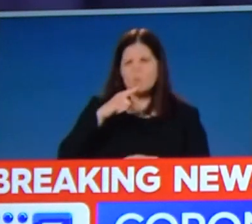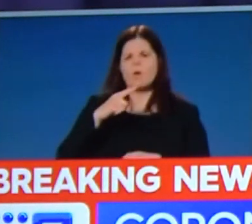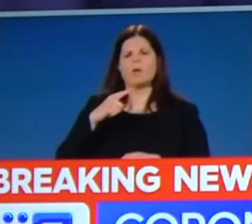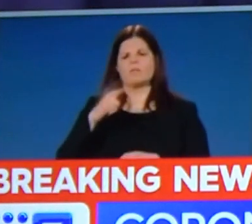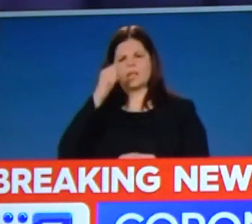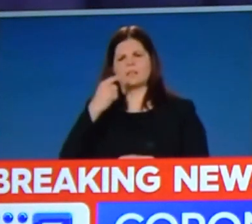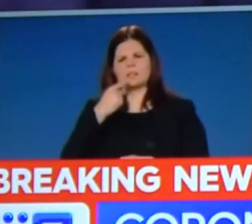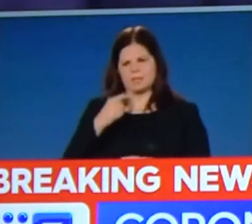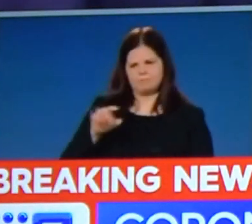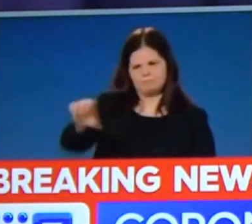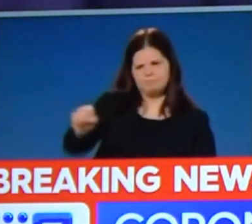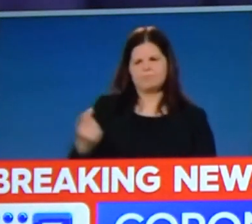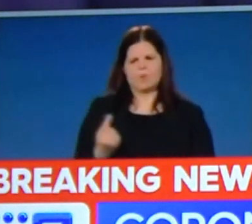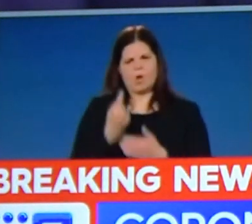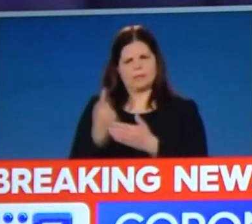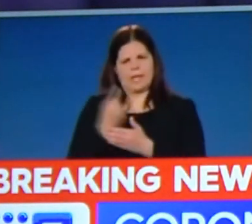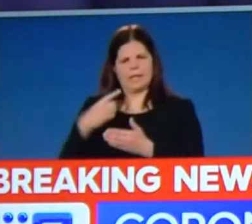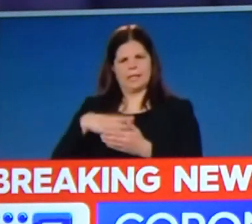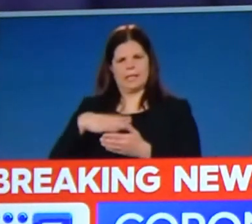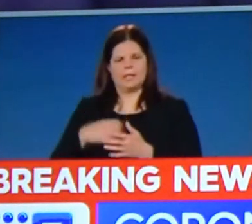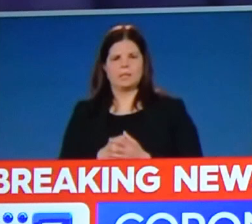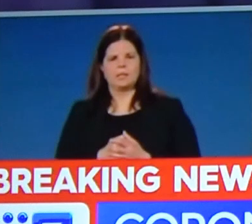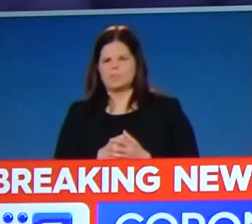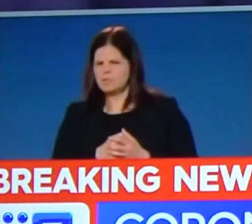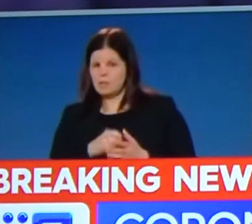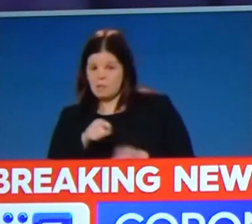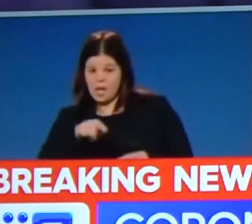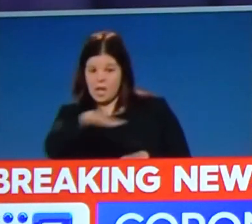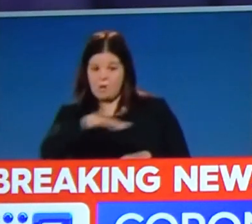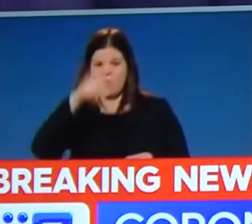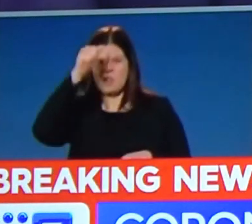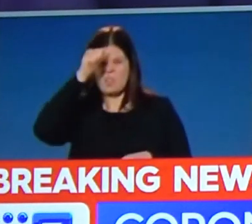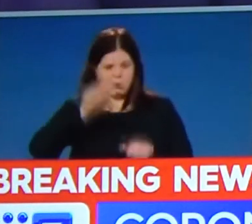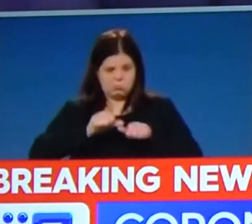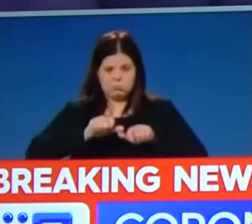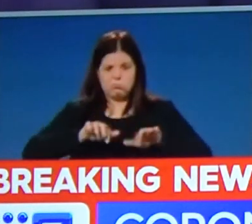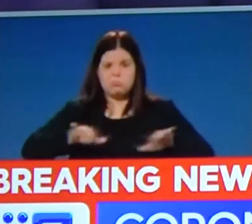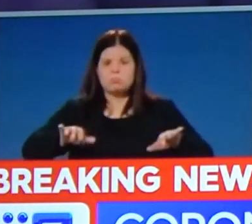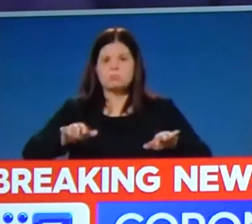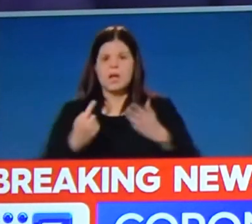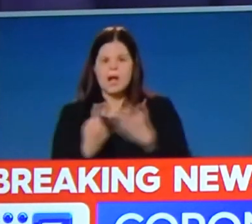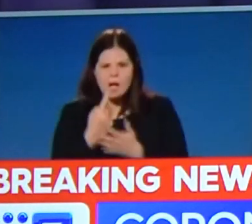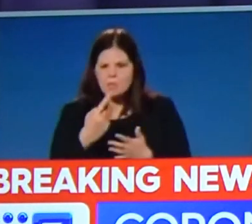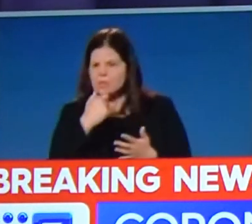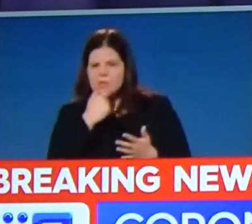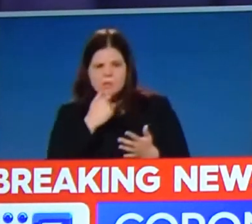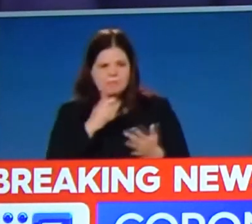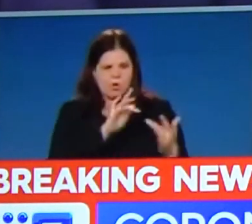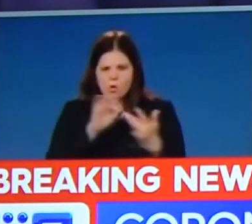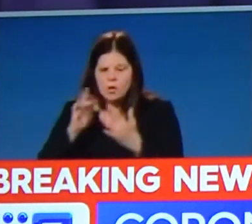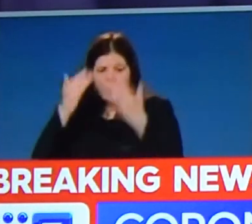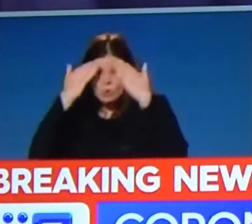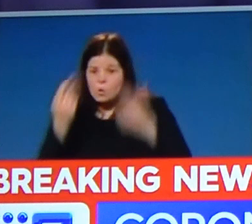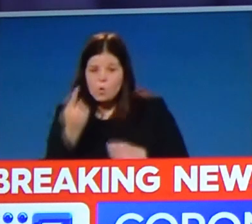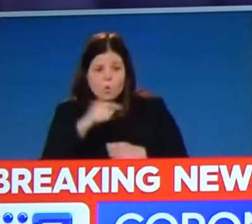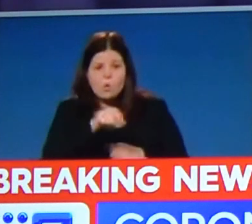there is a large community outbreak and you're not sure that you've got on top of everything and that you haven't got all the contacts, then you might